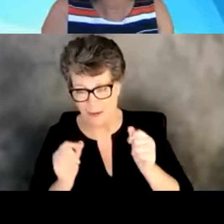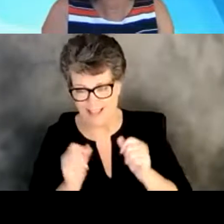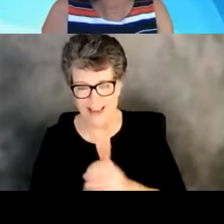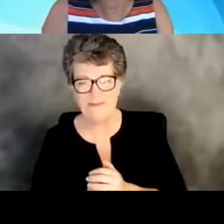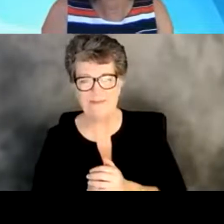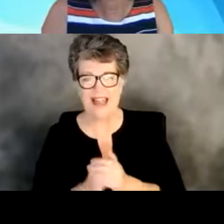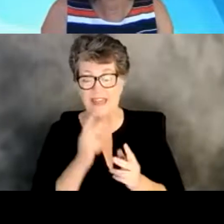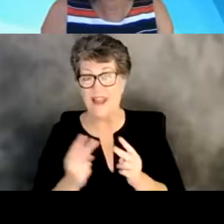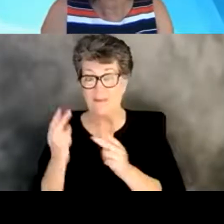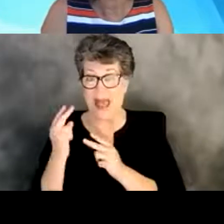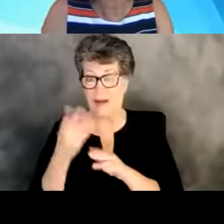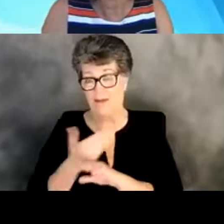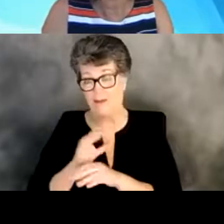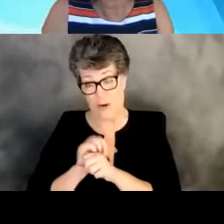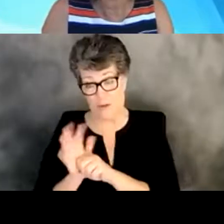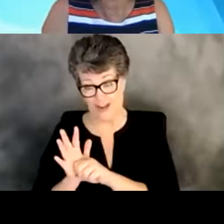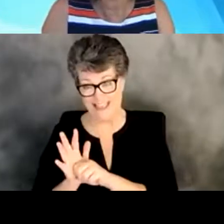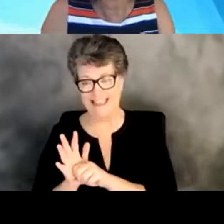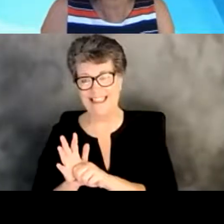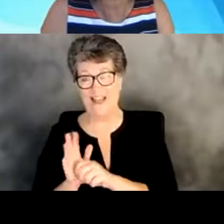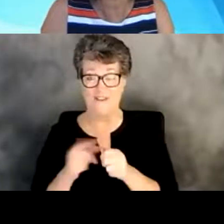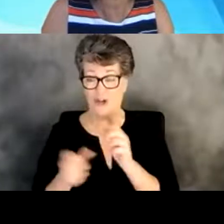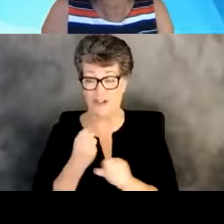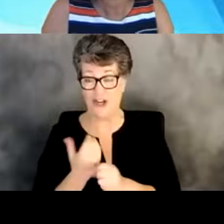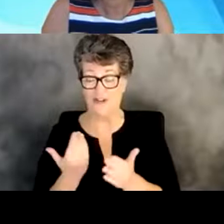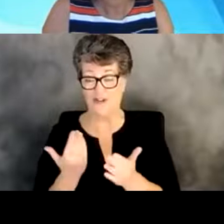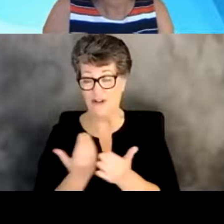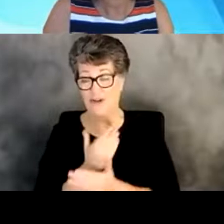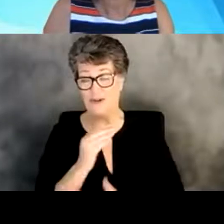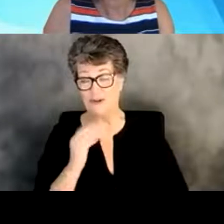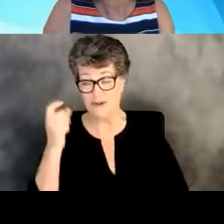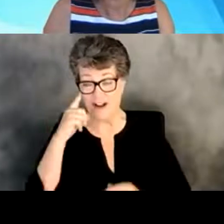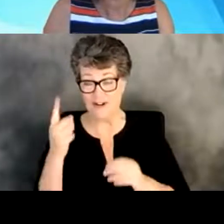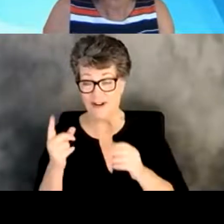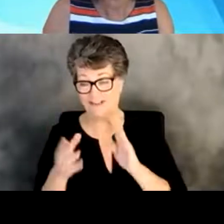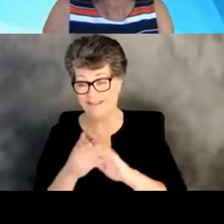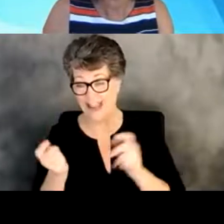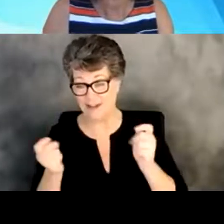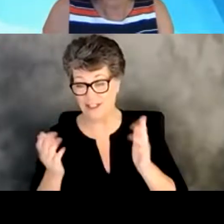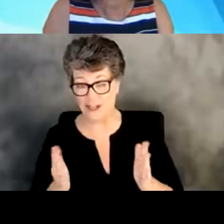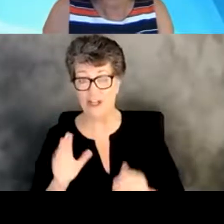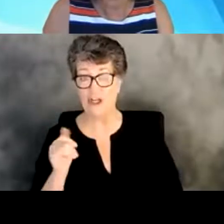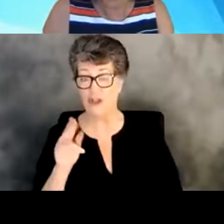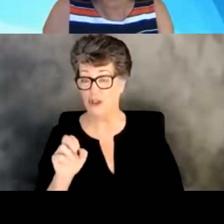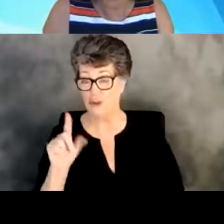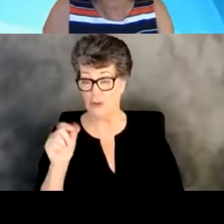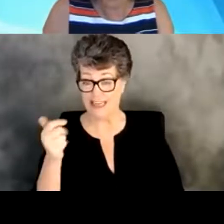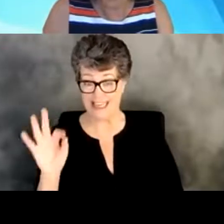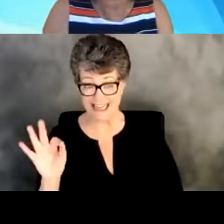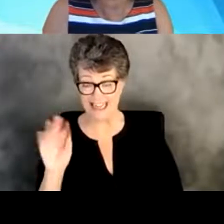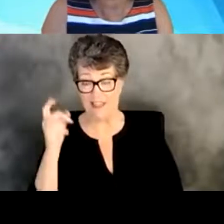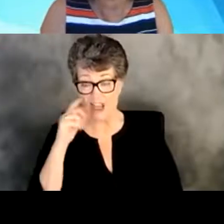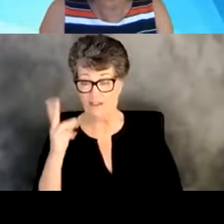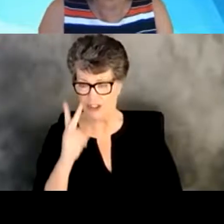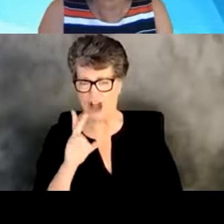back to before COVID, think back to the first year of the new administration. June 2019, the governor saw that aging